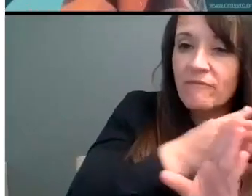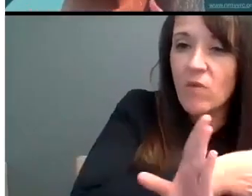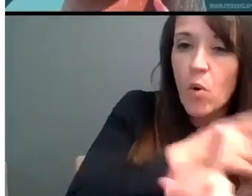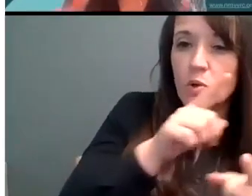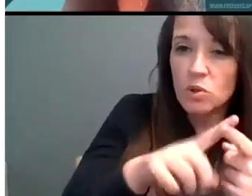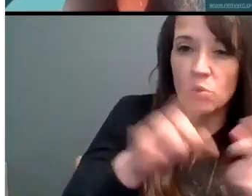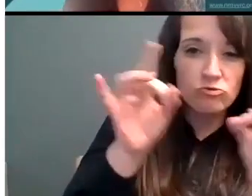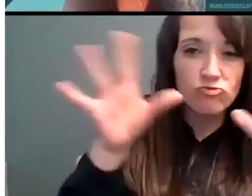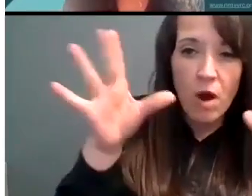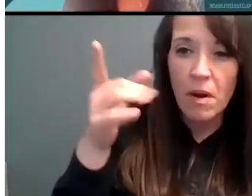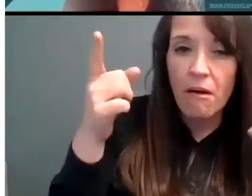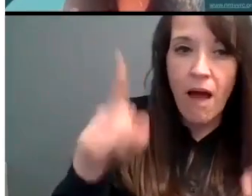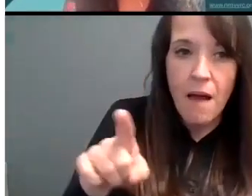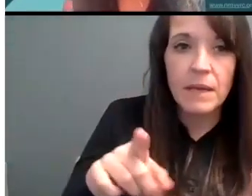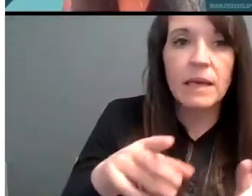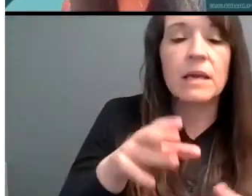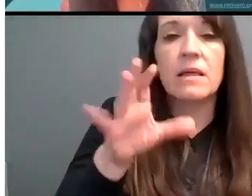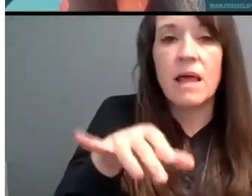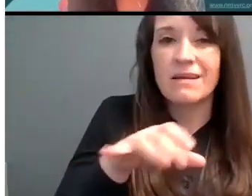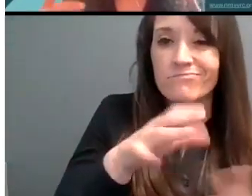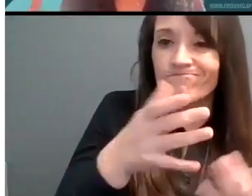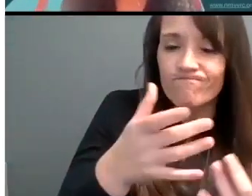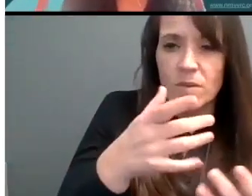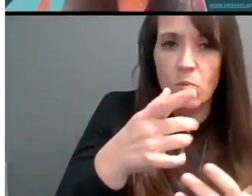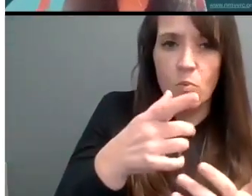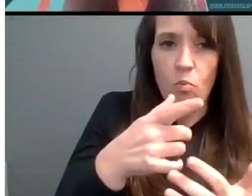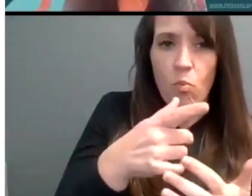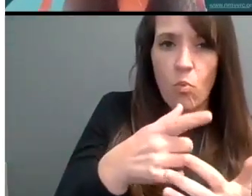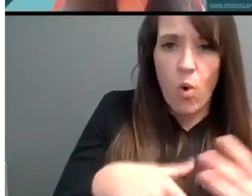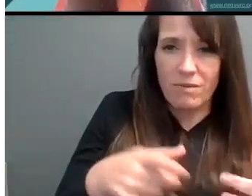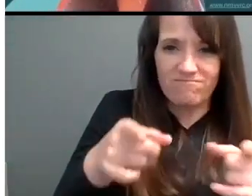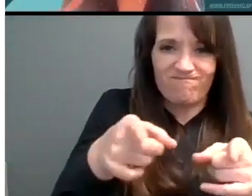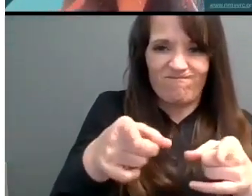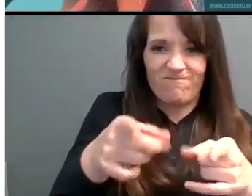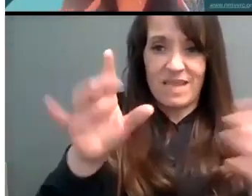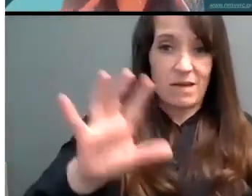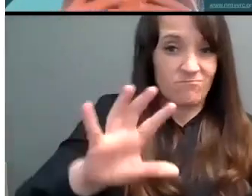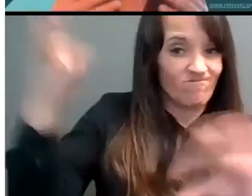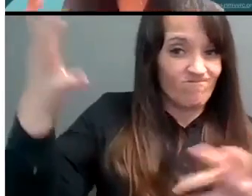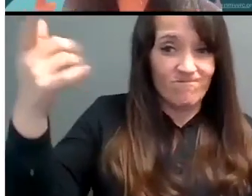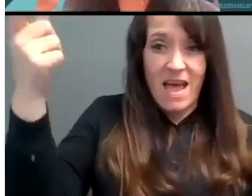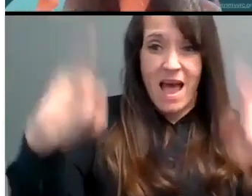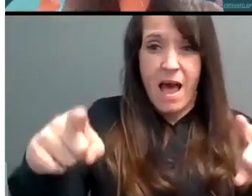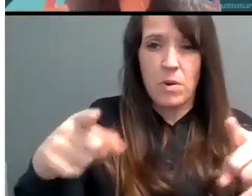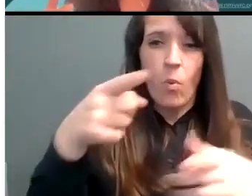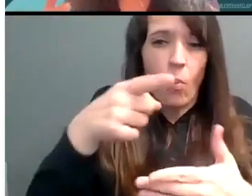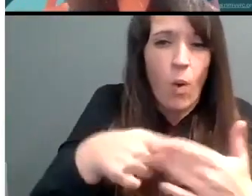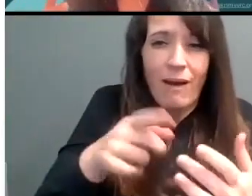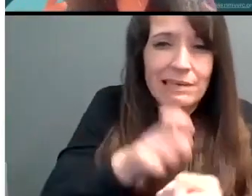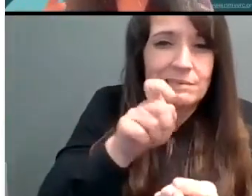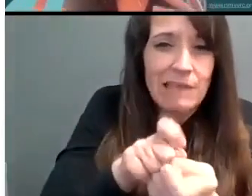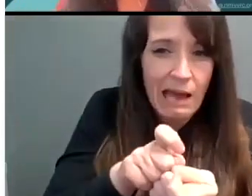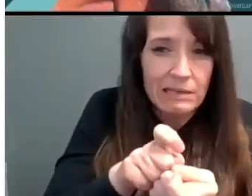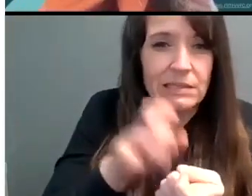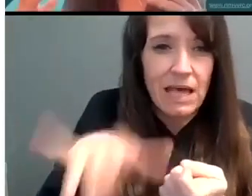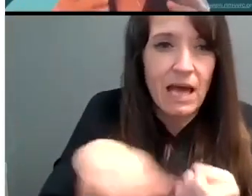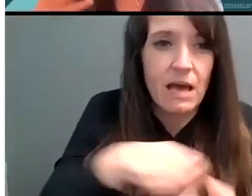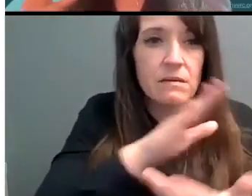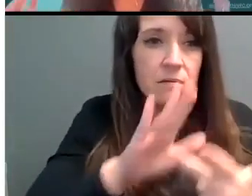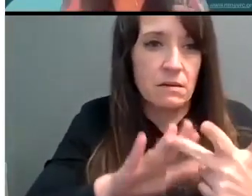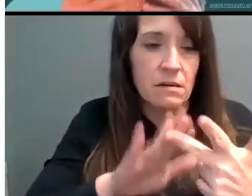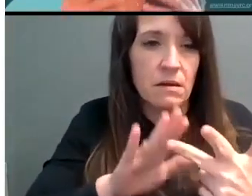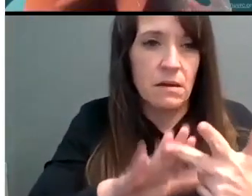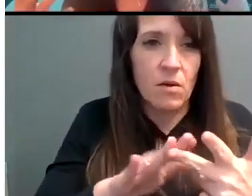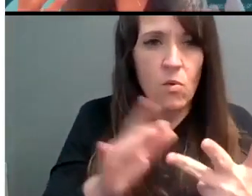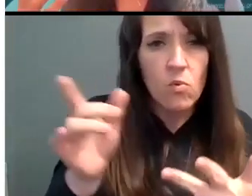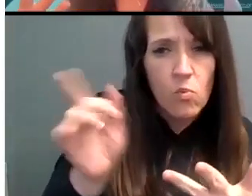the incident itself and what I may have experienced during the incident, and the characteristics about the incident, where was